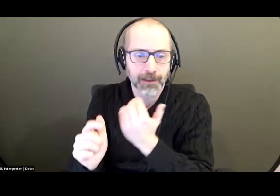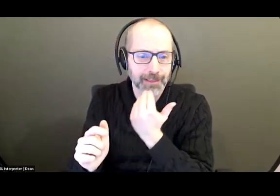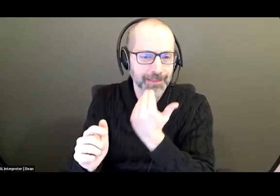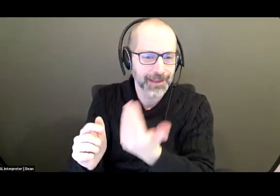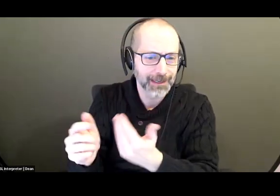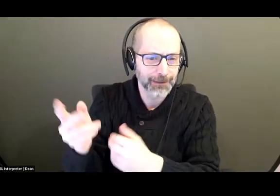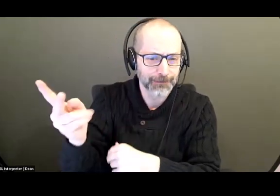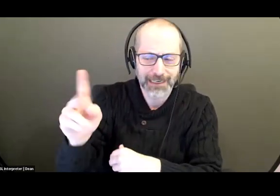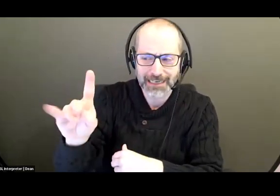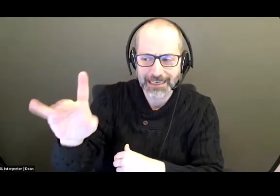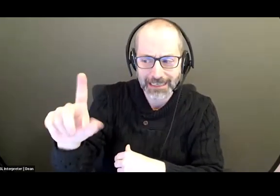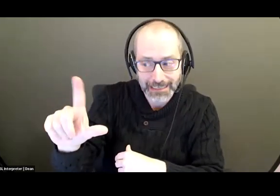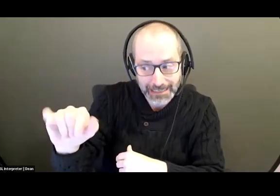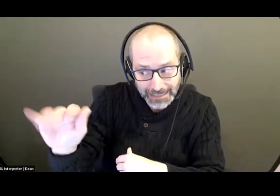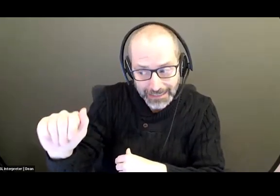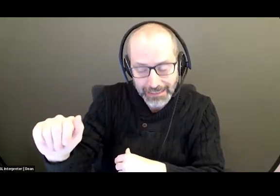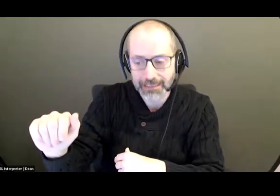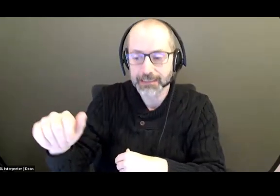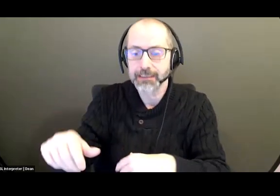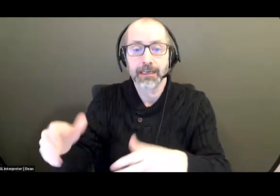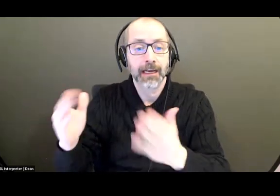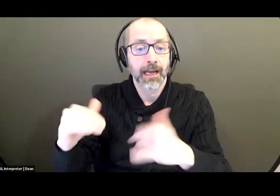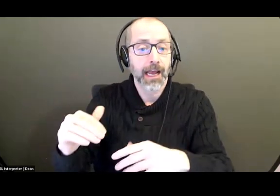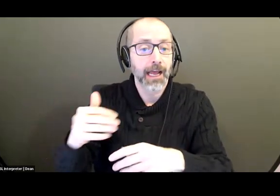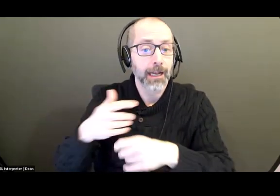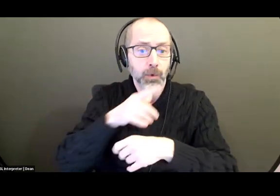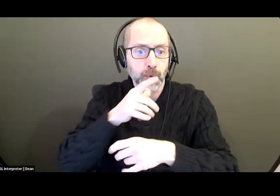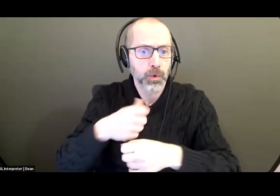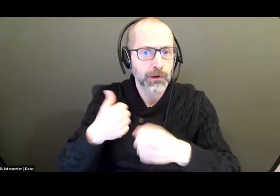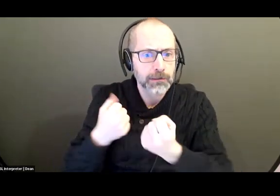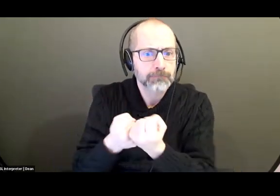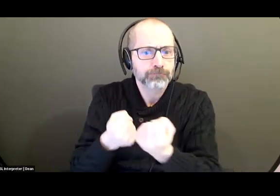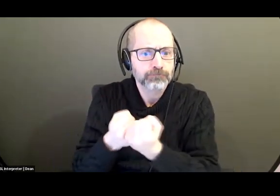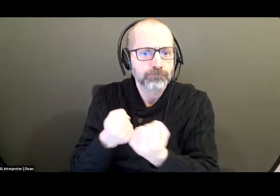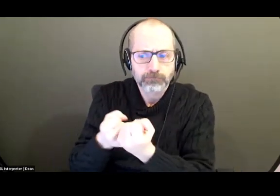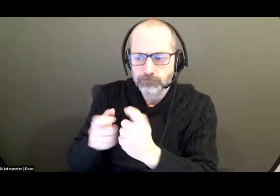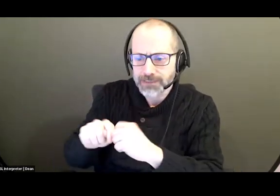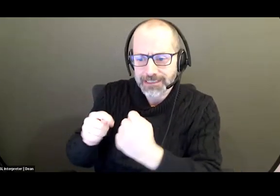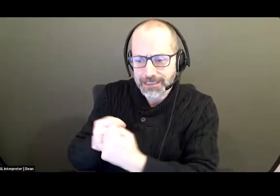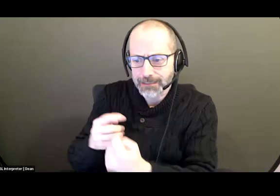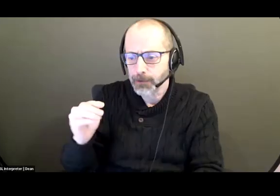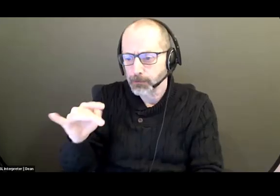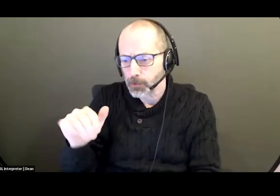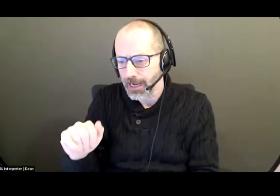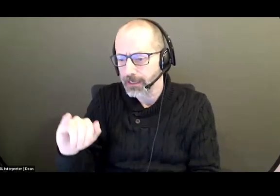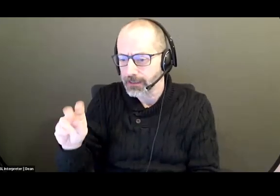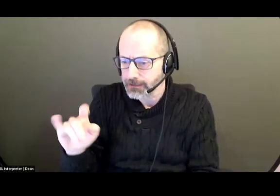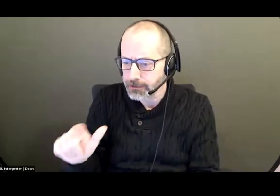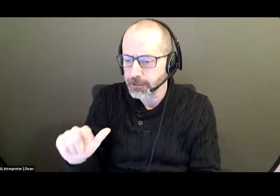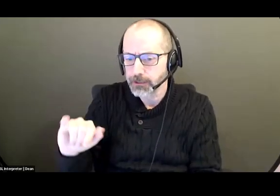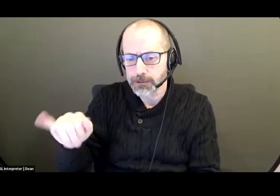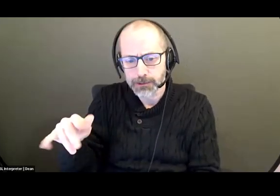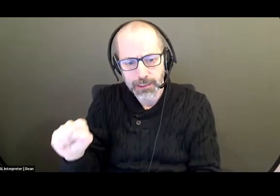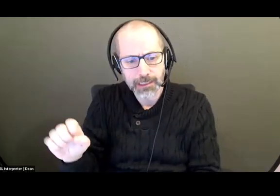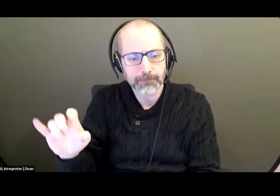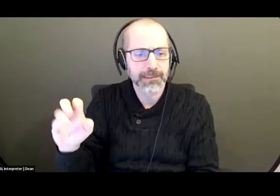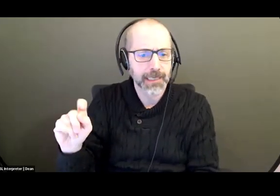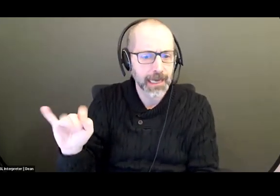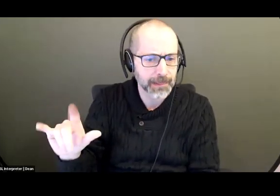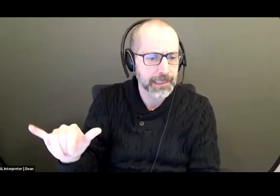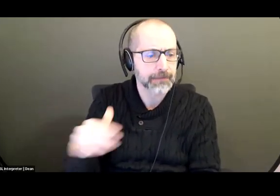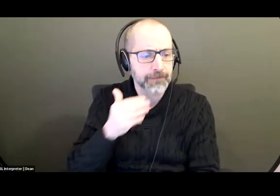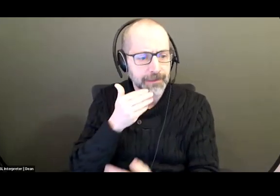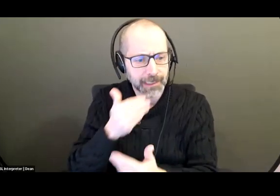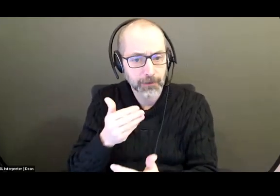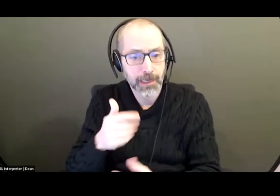Luna and Mariana, sorry. And a big thank you to our production team, Miranda,